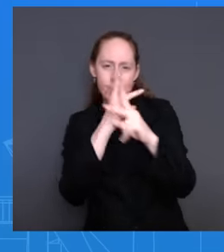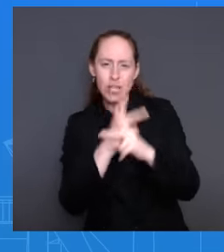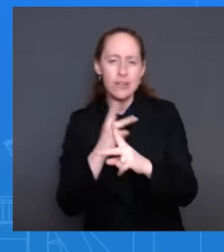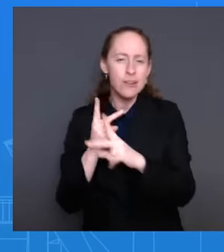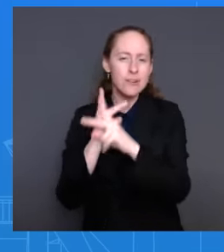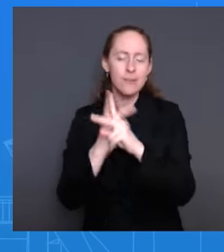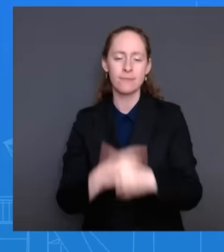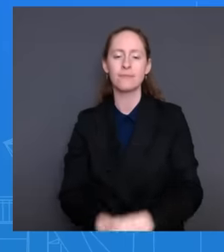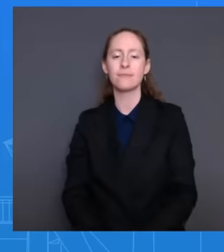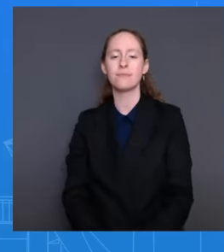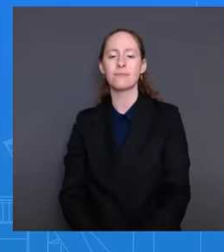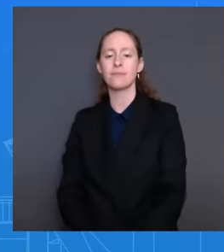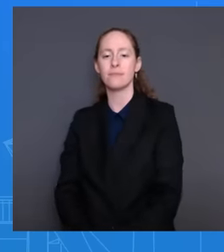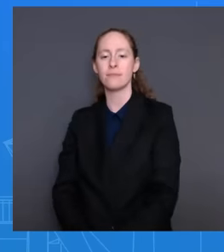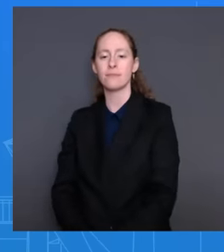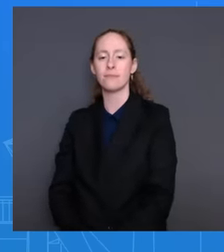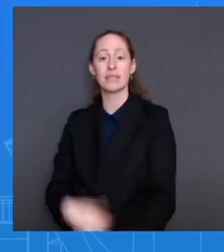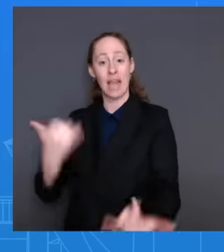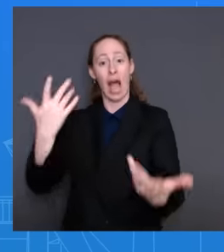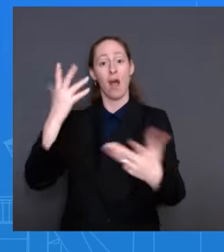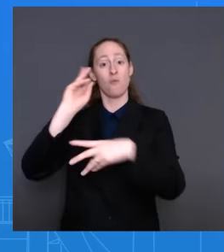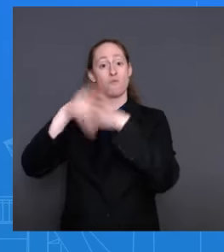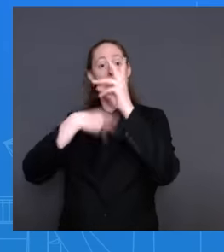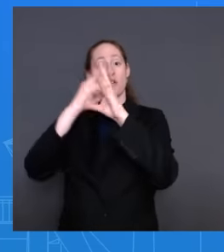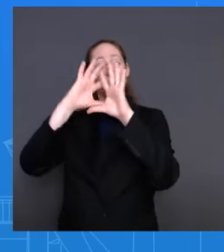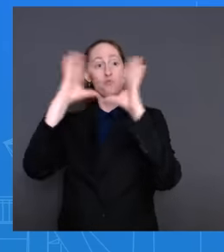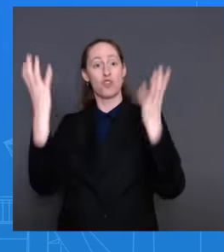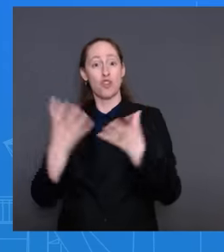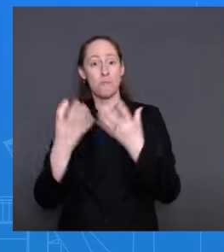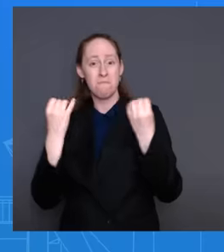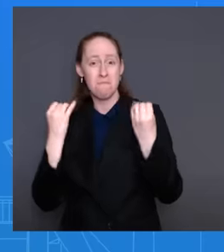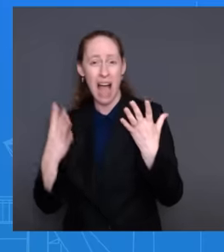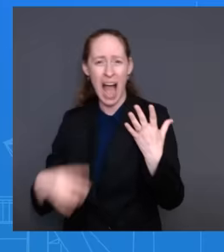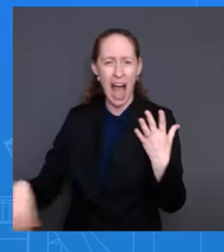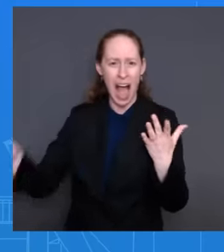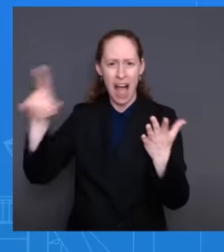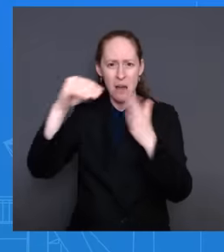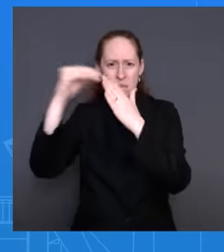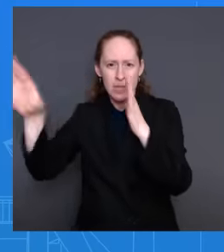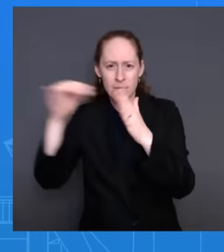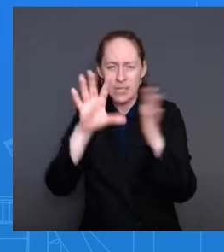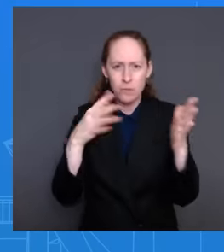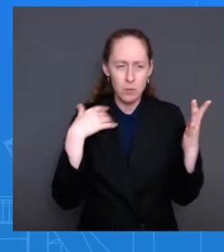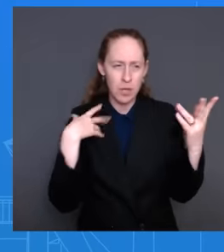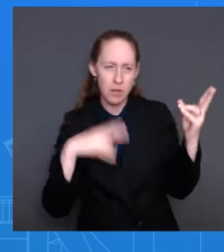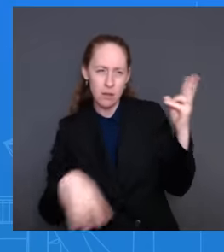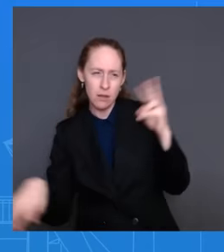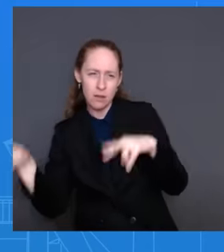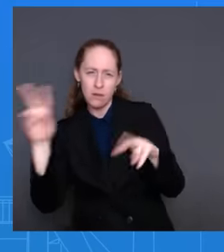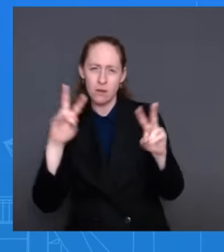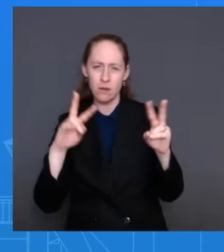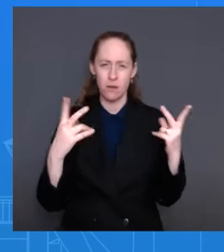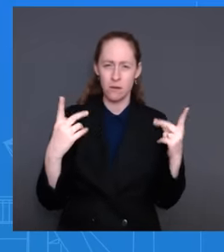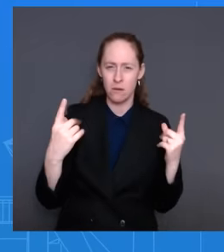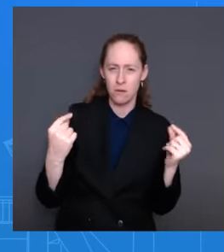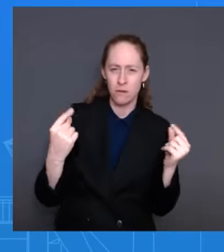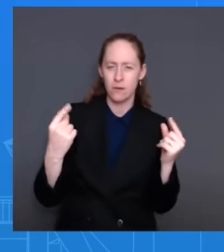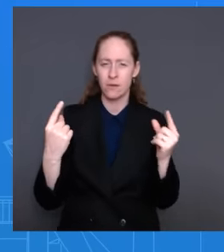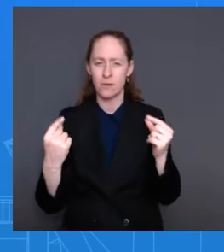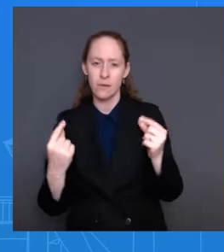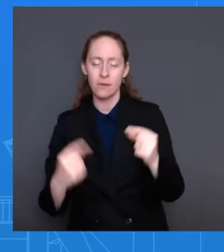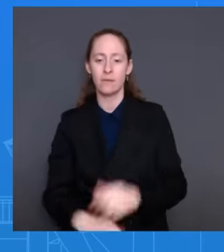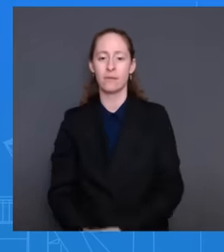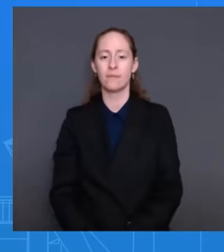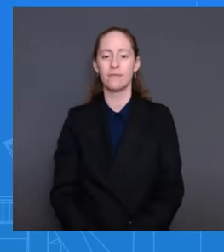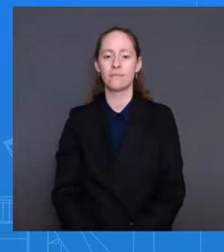challenge. The 8.1% figure that I cited for the euro area, if you look back over the last 6 months, headline euro area inflation